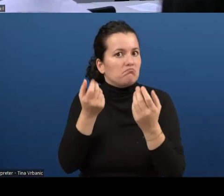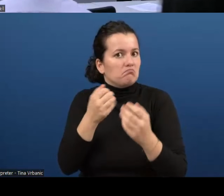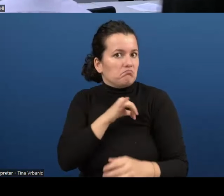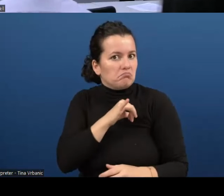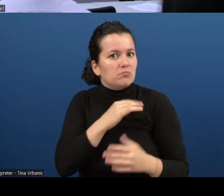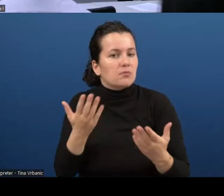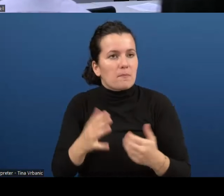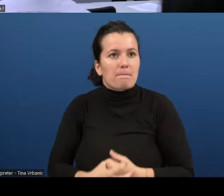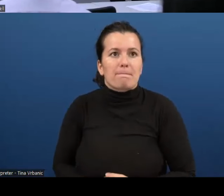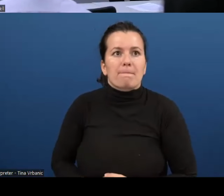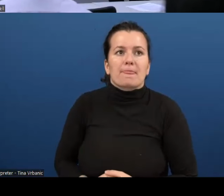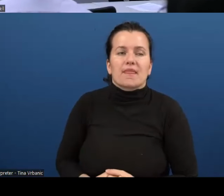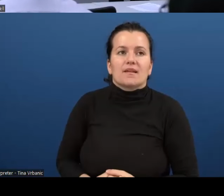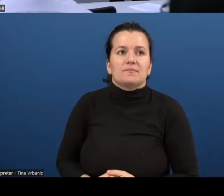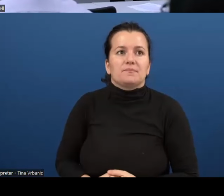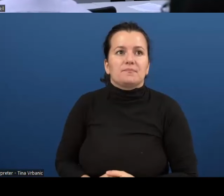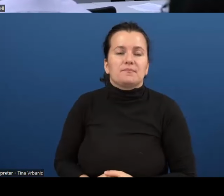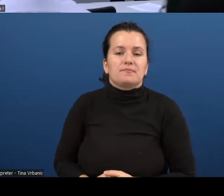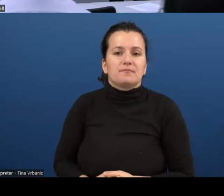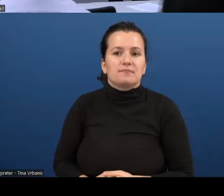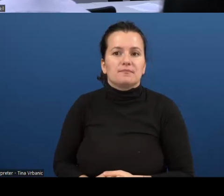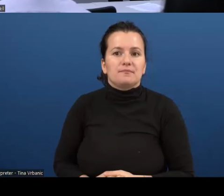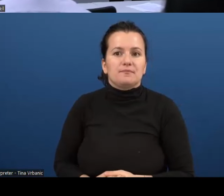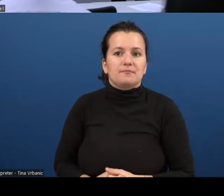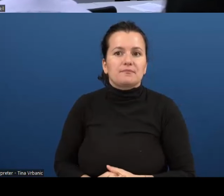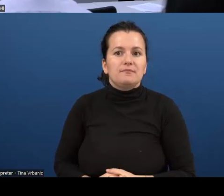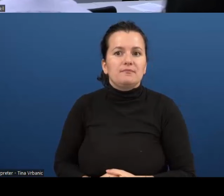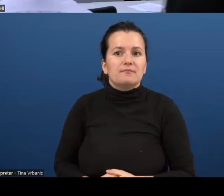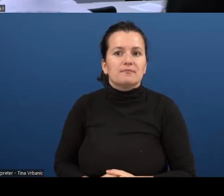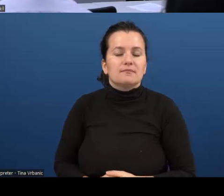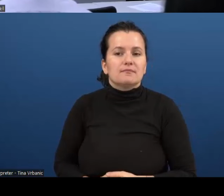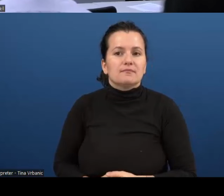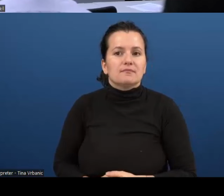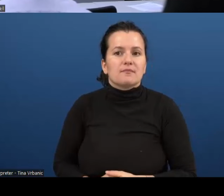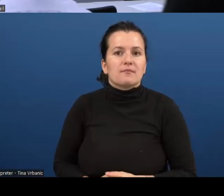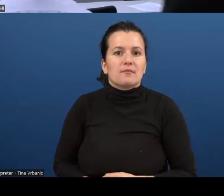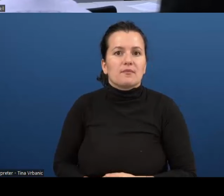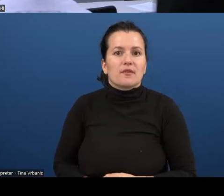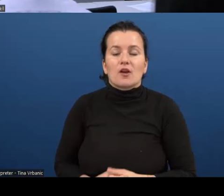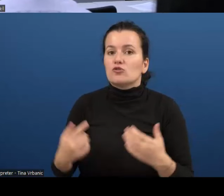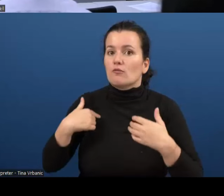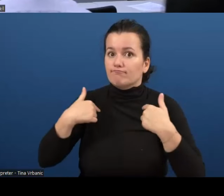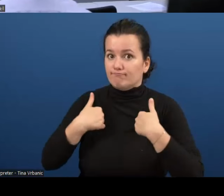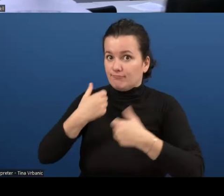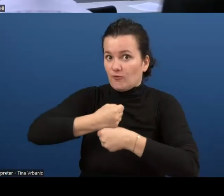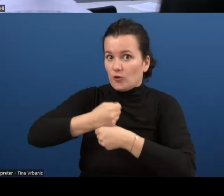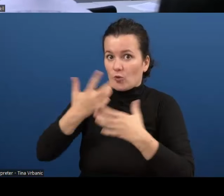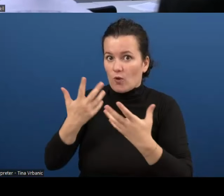worked. Yeah, so my research focuses on exploring ideas